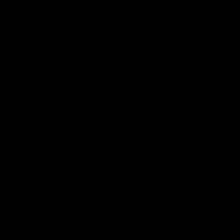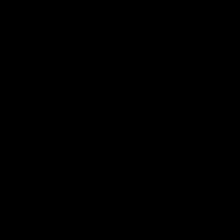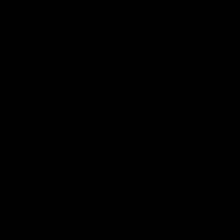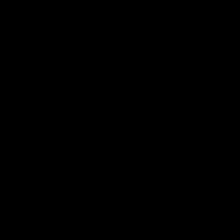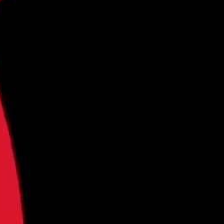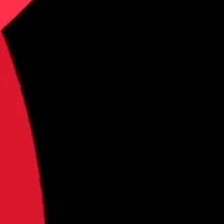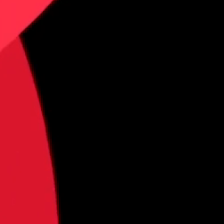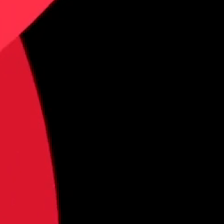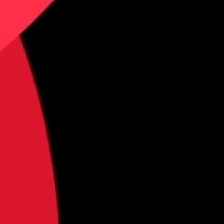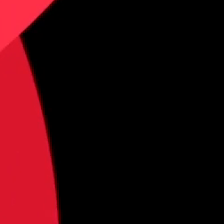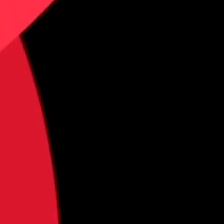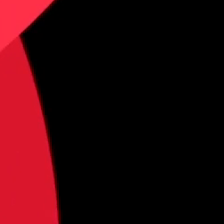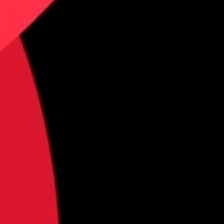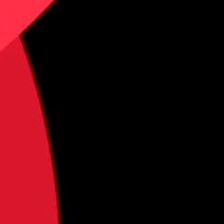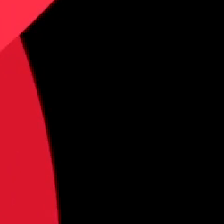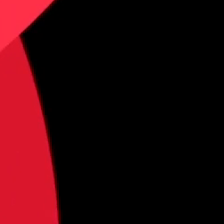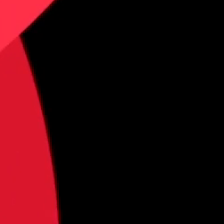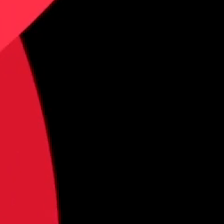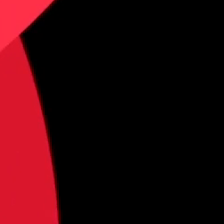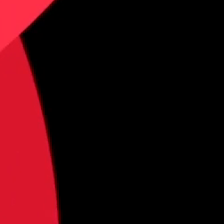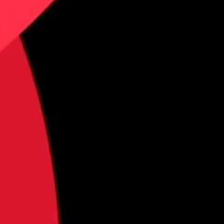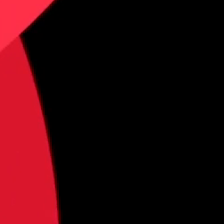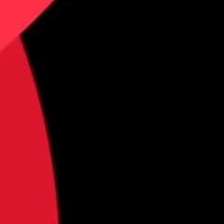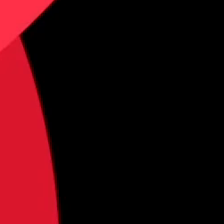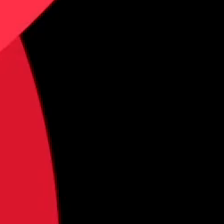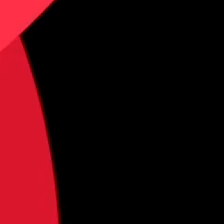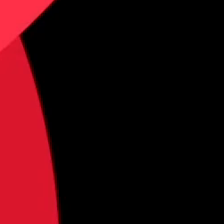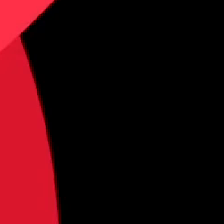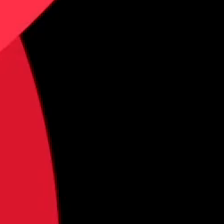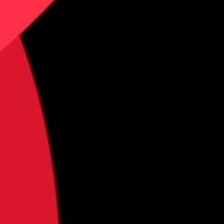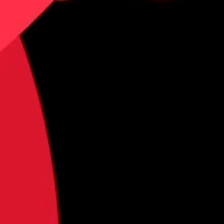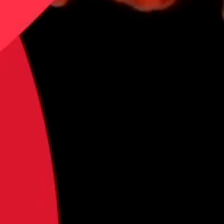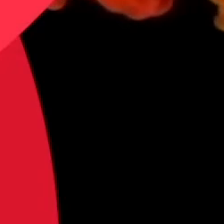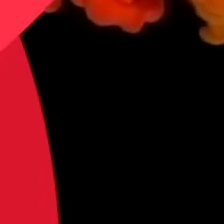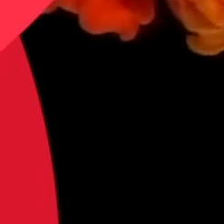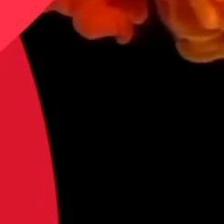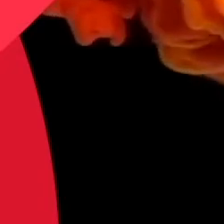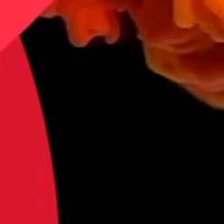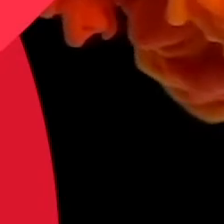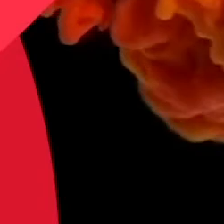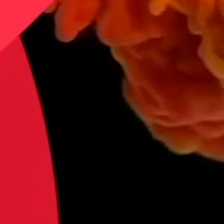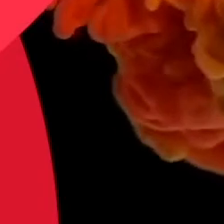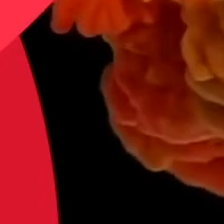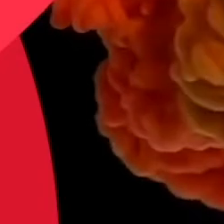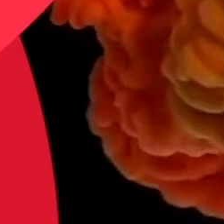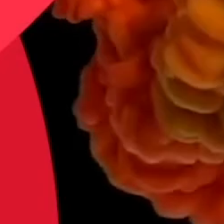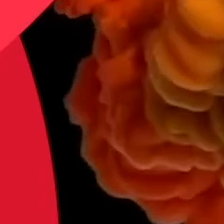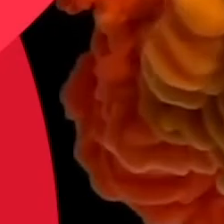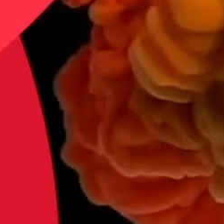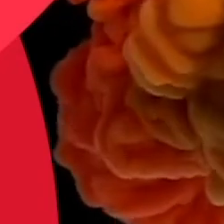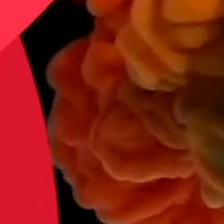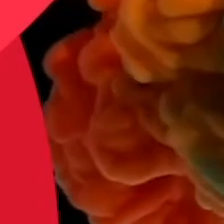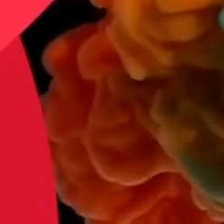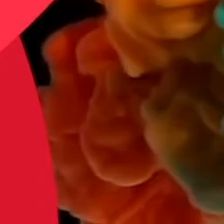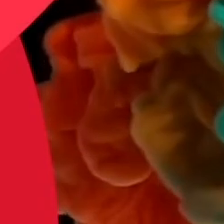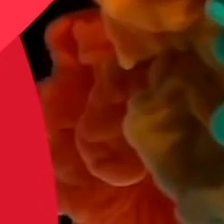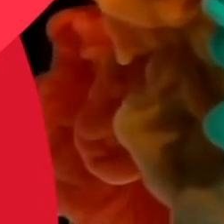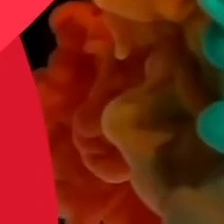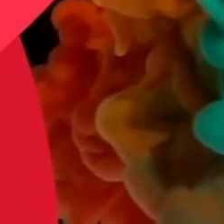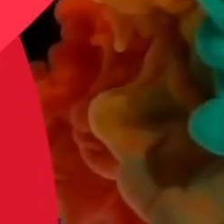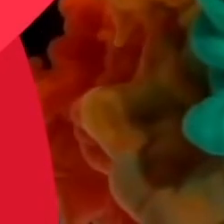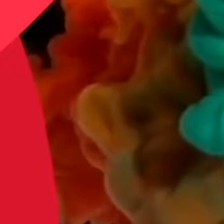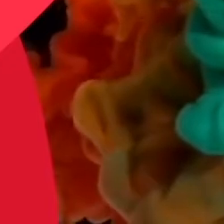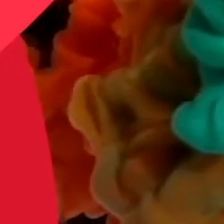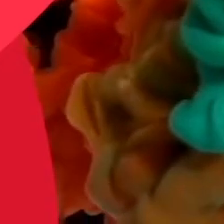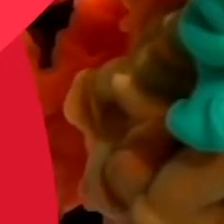We are glad to extend a very warm welcome to everyone watching us on Hope TV, listening on Hope FM, and those of you streaming live on